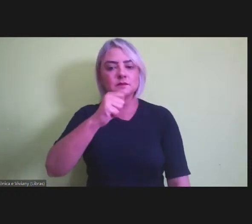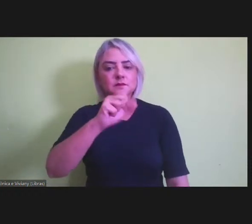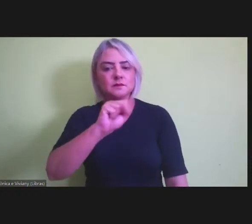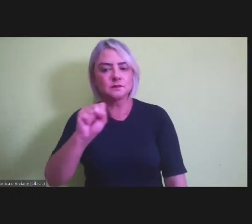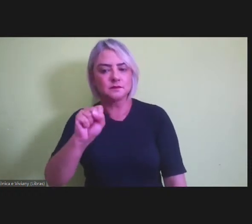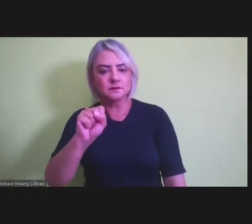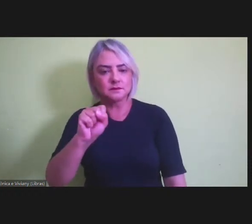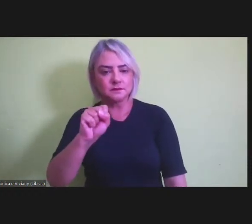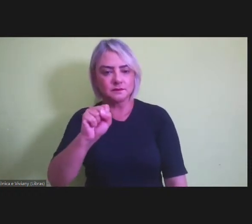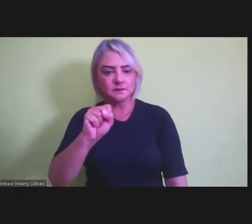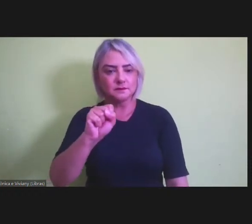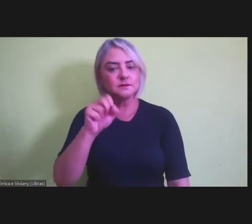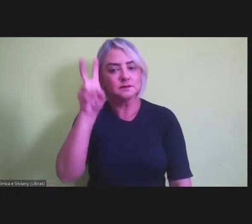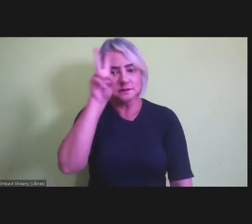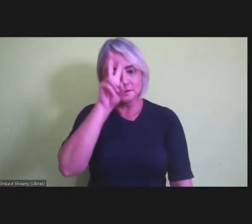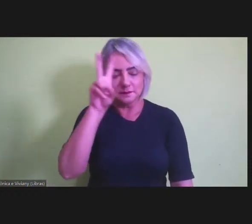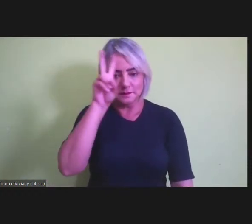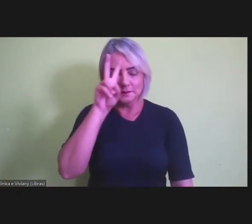PAHO.